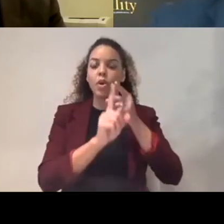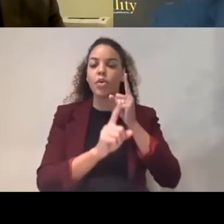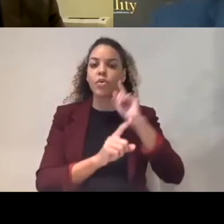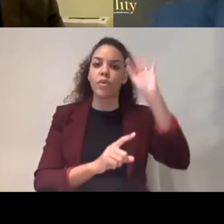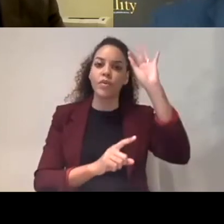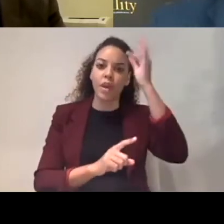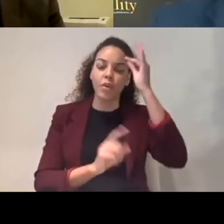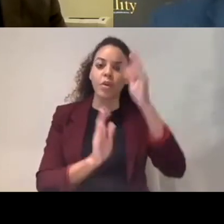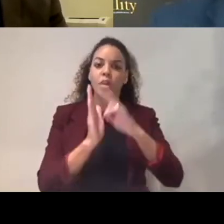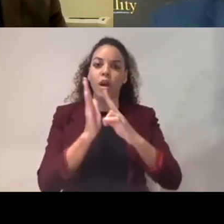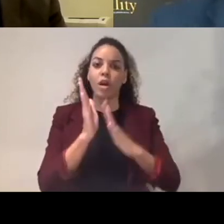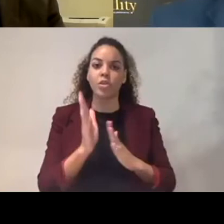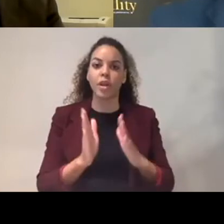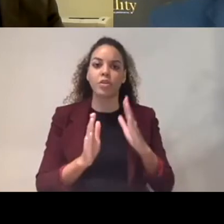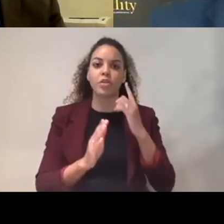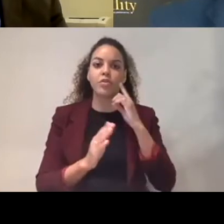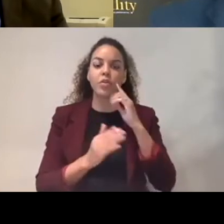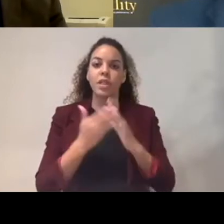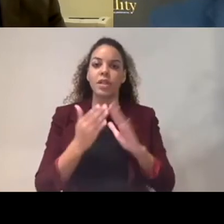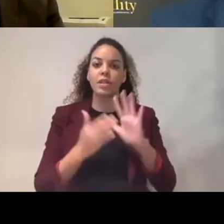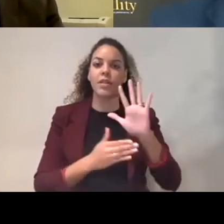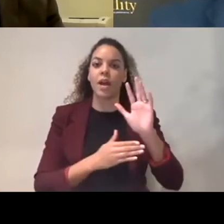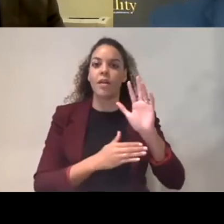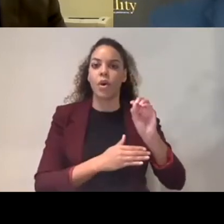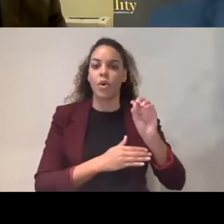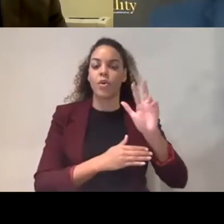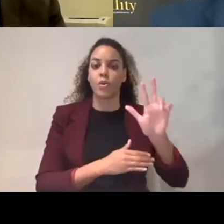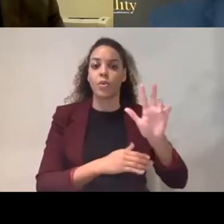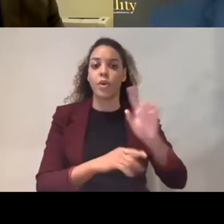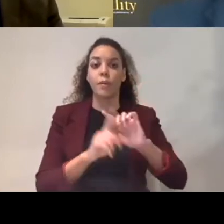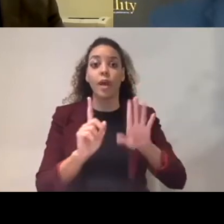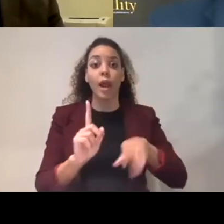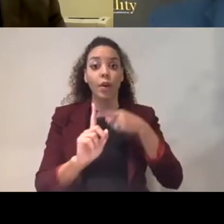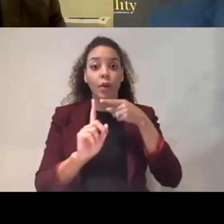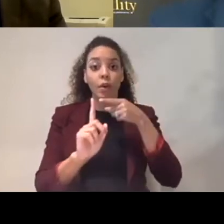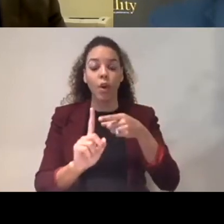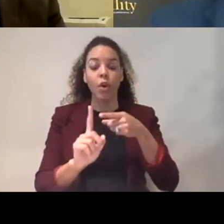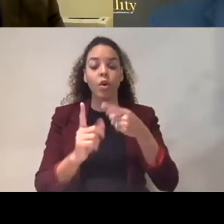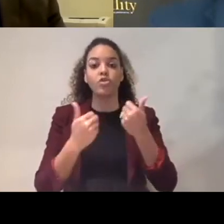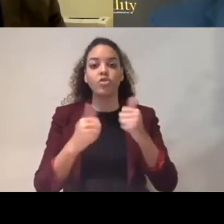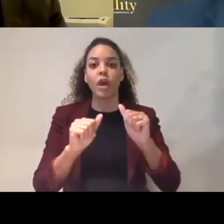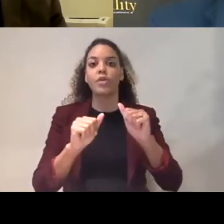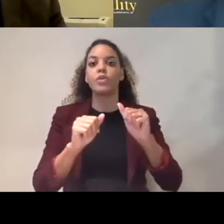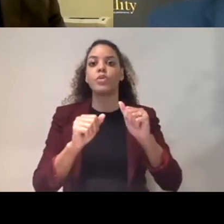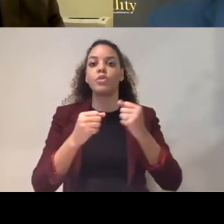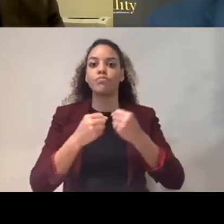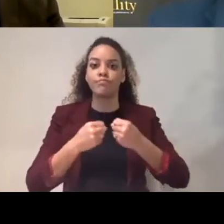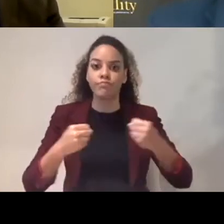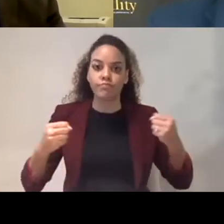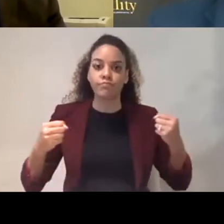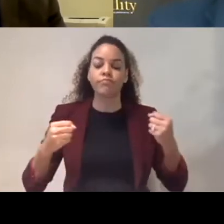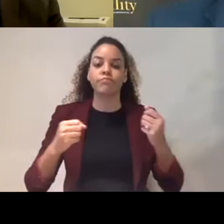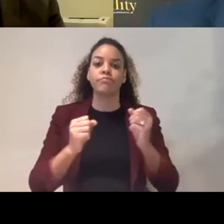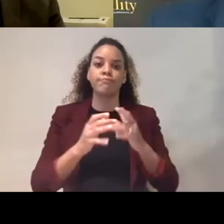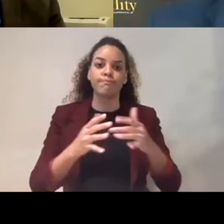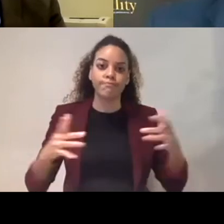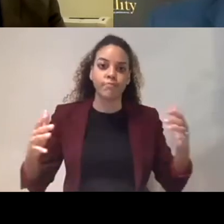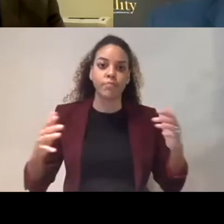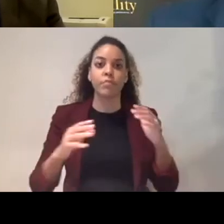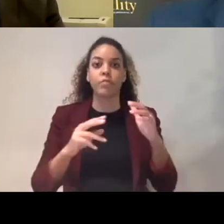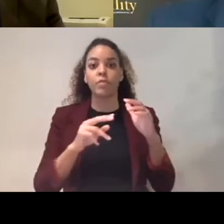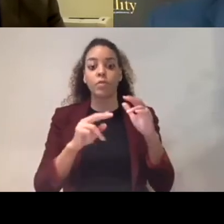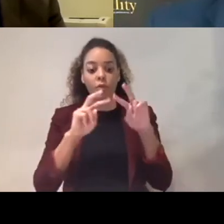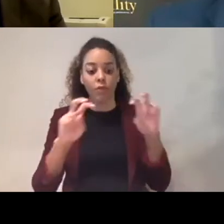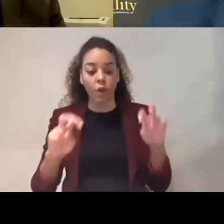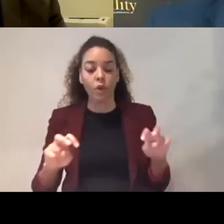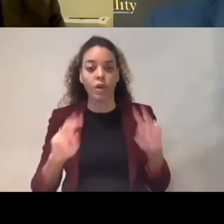503. What we are trying to do, though, is expand that to also look at compensation, promotions,